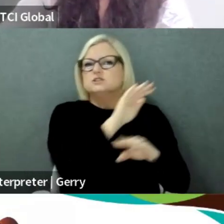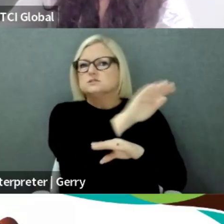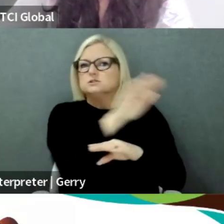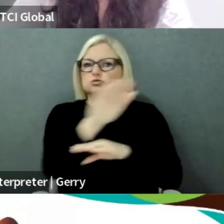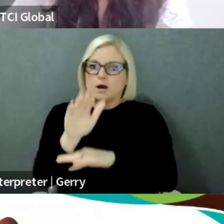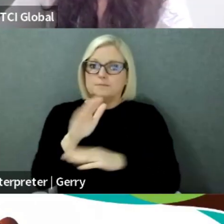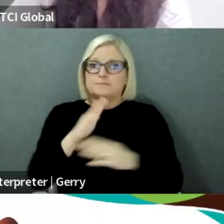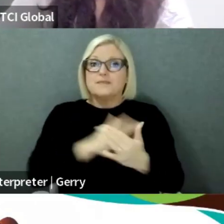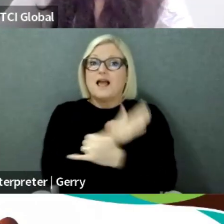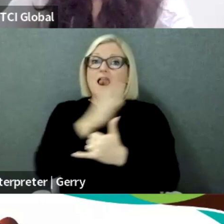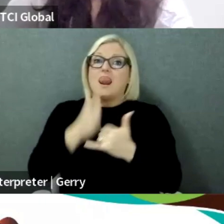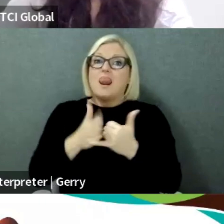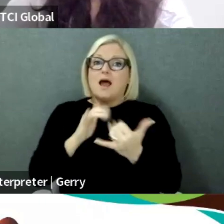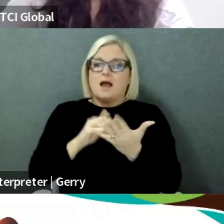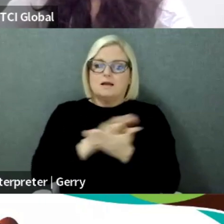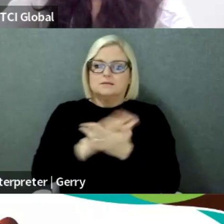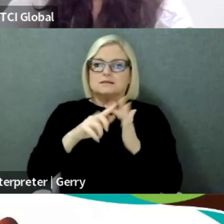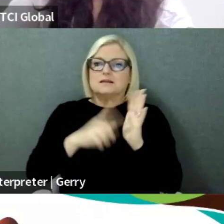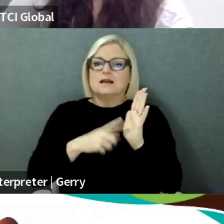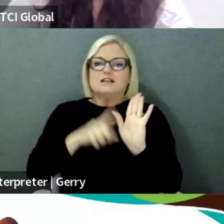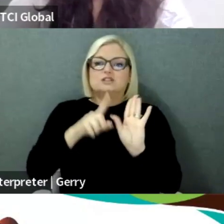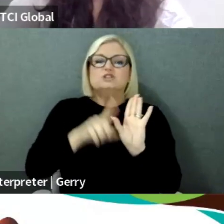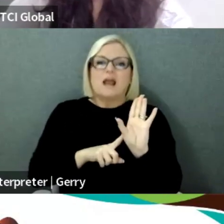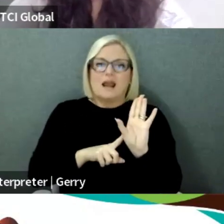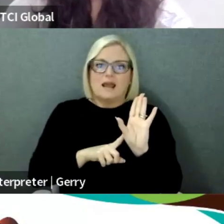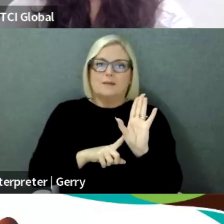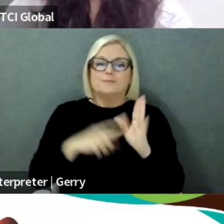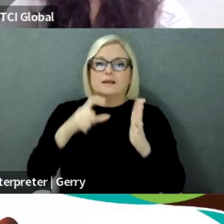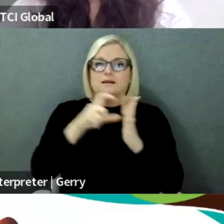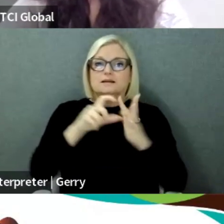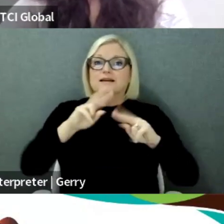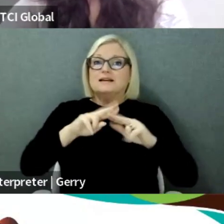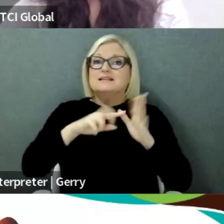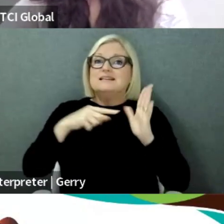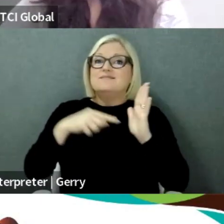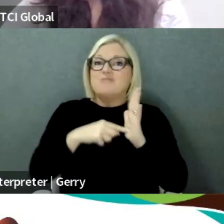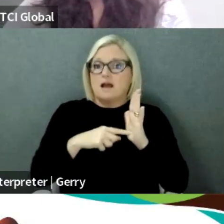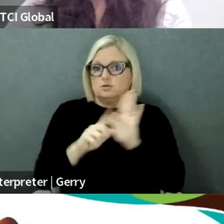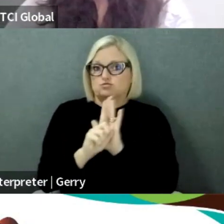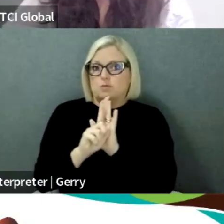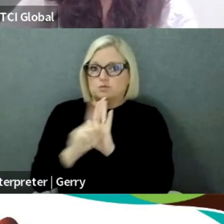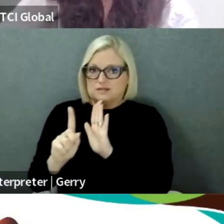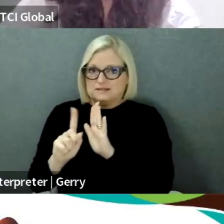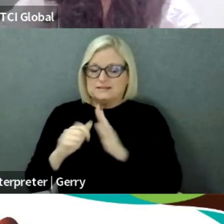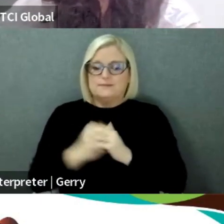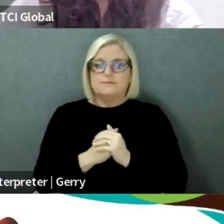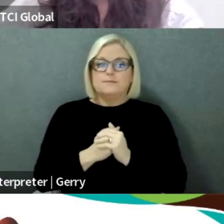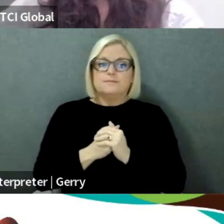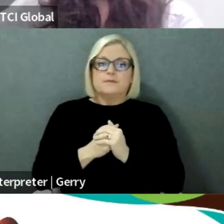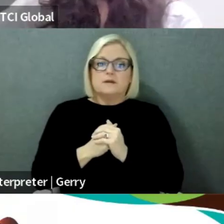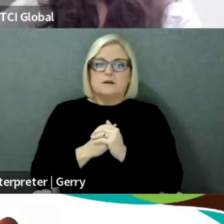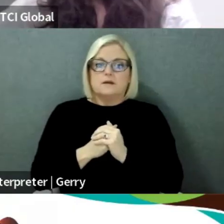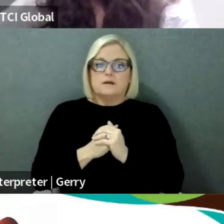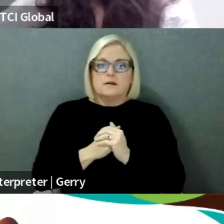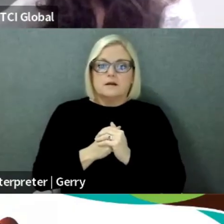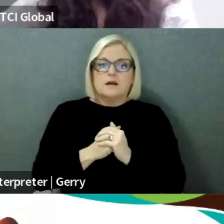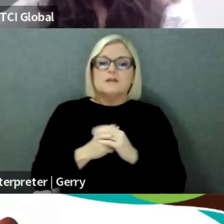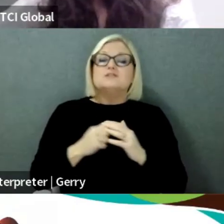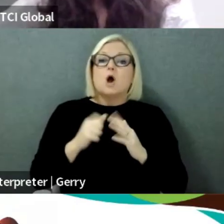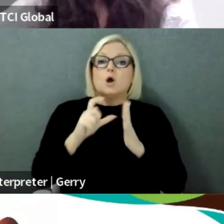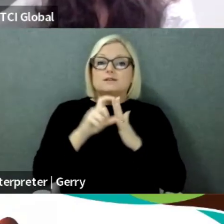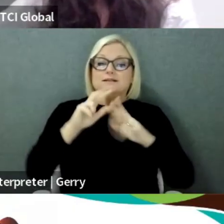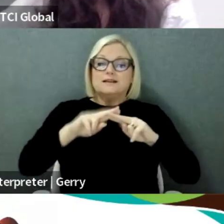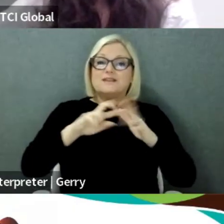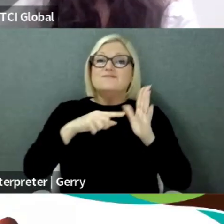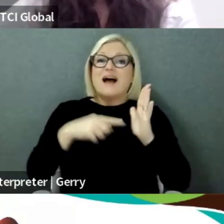the Australian Department of Foreign Affairs and Trade, DFAT. Government and development cooperation have a critical role in this